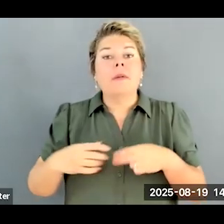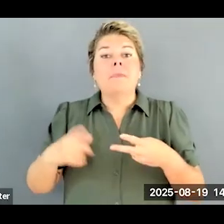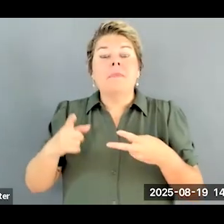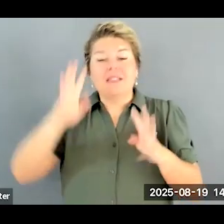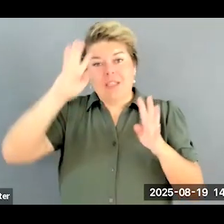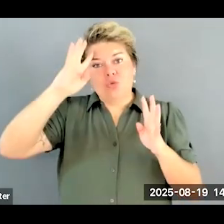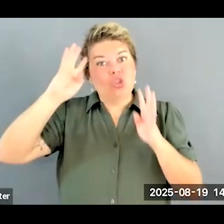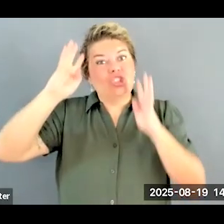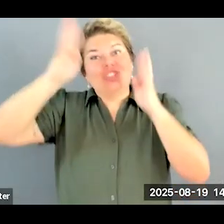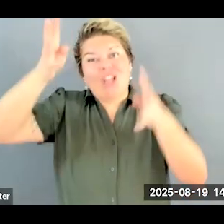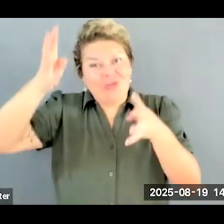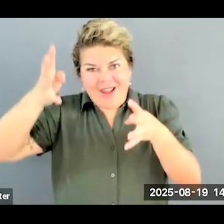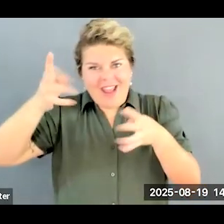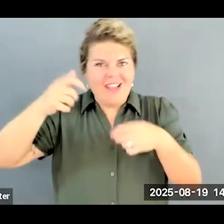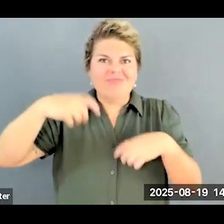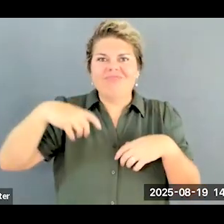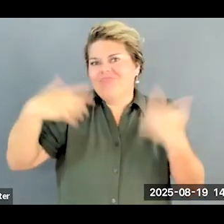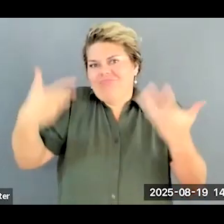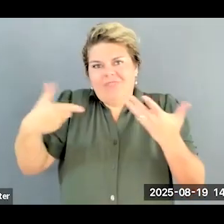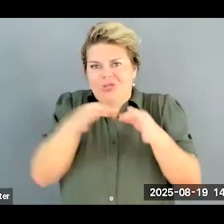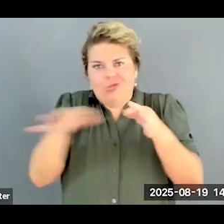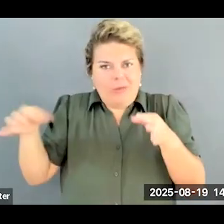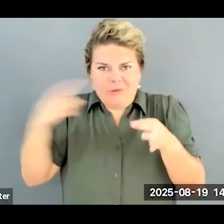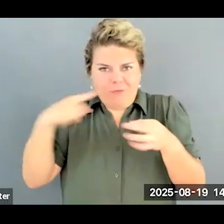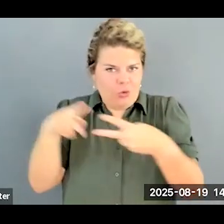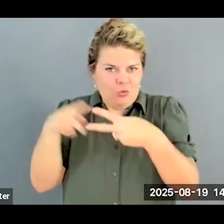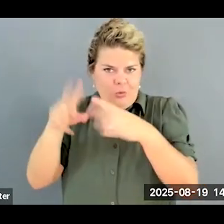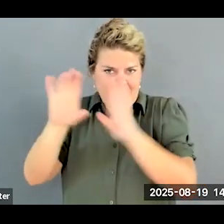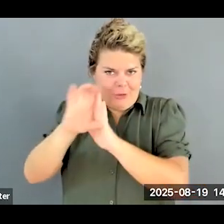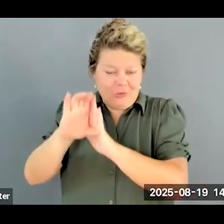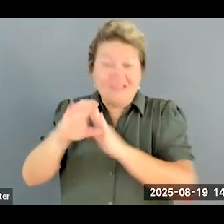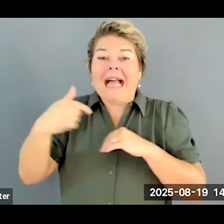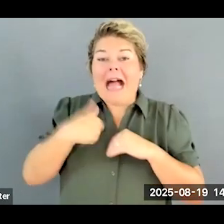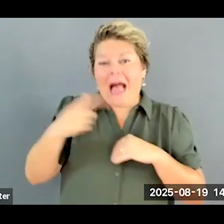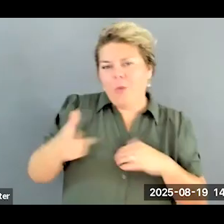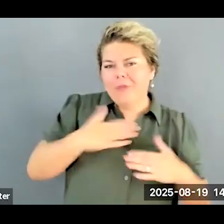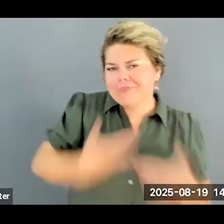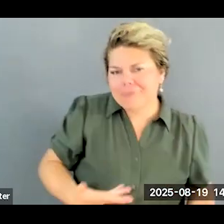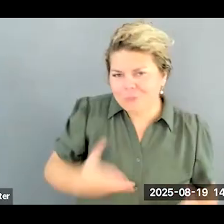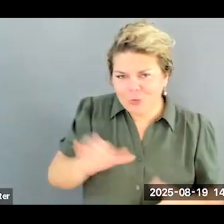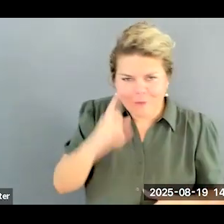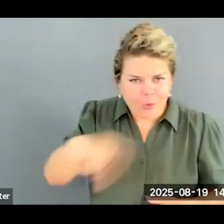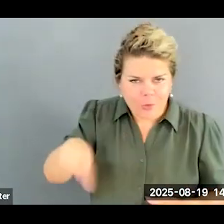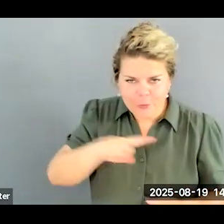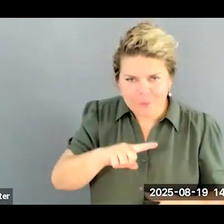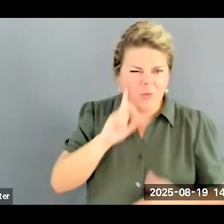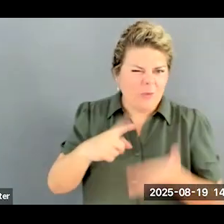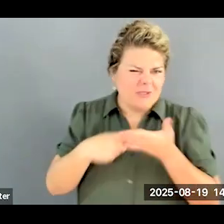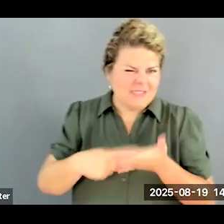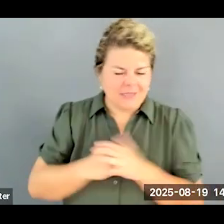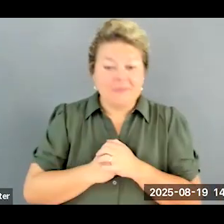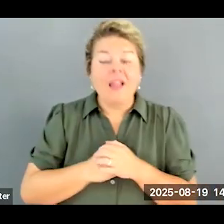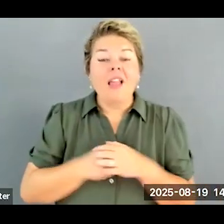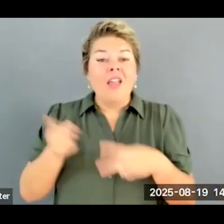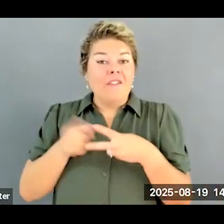generate an alt text description for these. I, however, will do so for you and we'll talk about it. So the